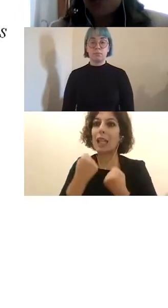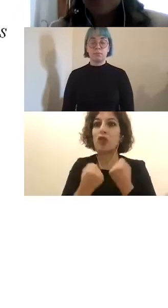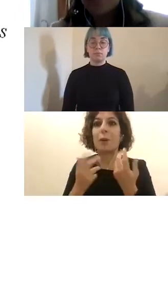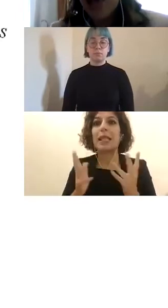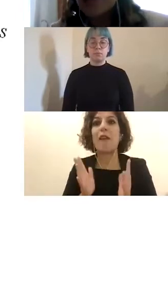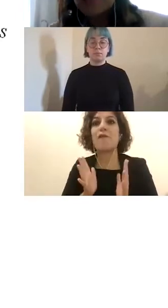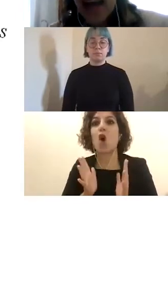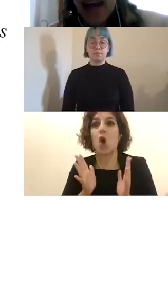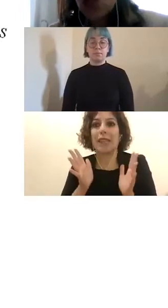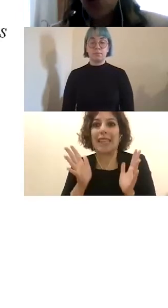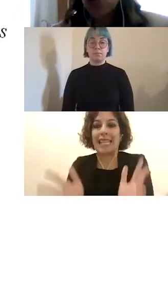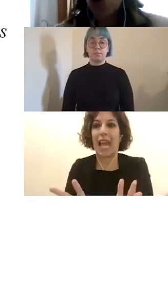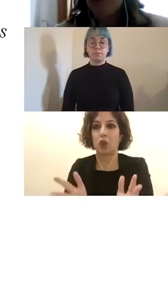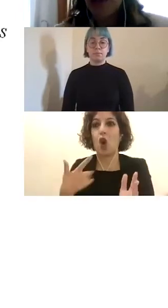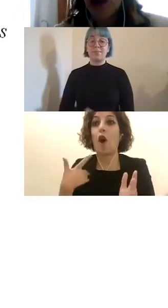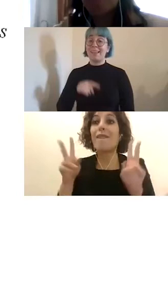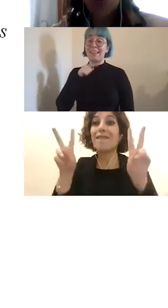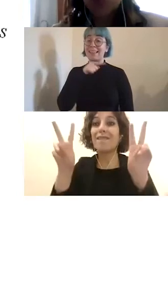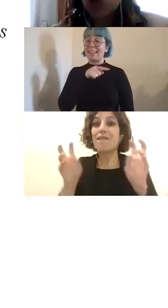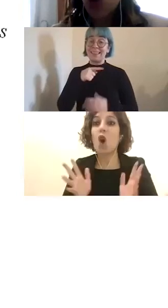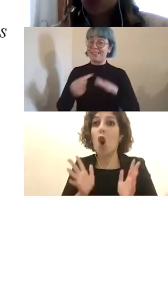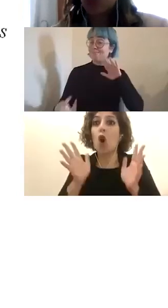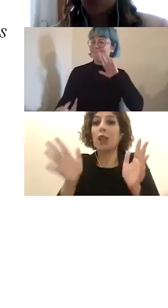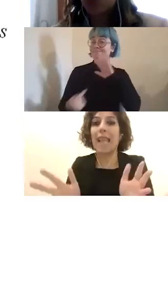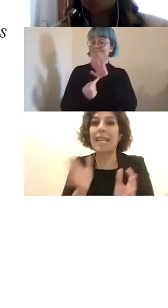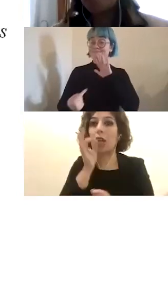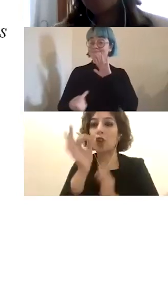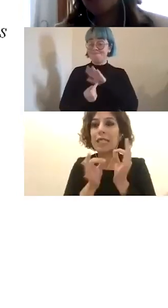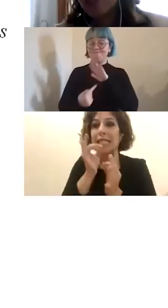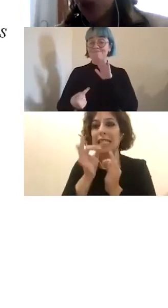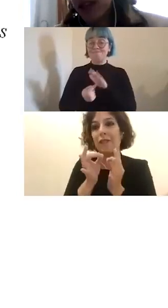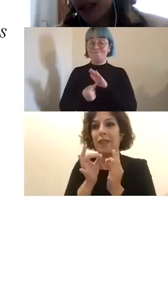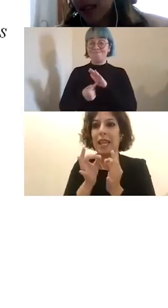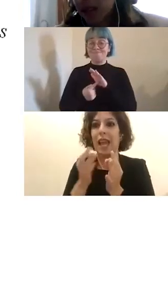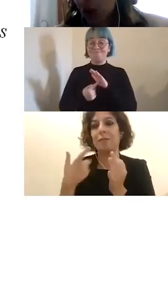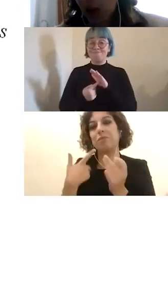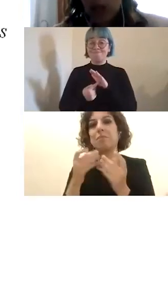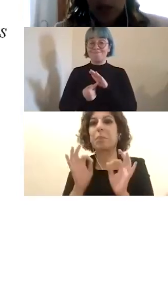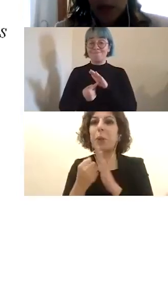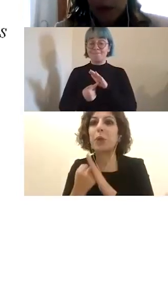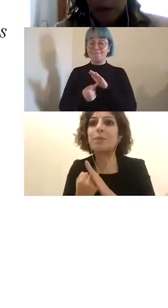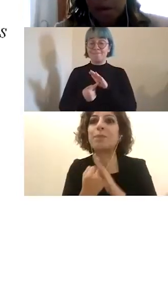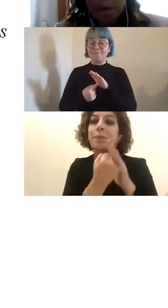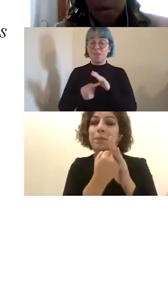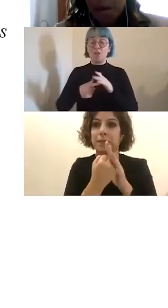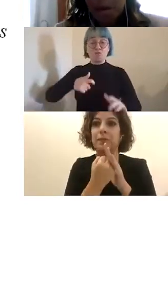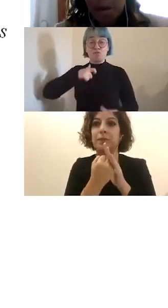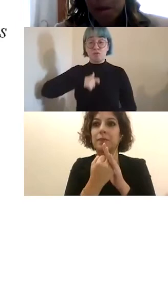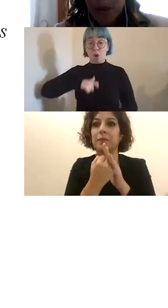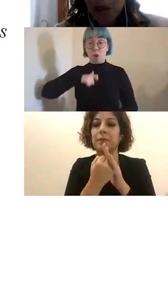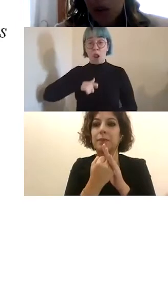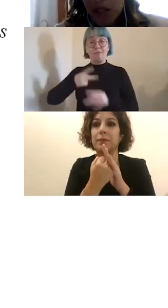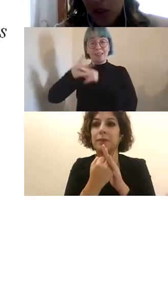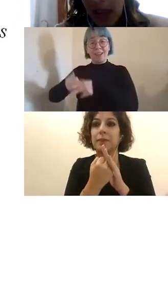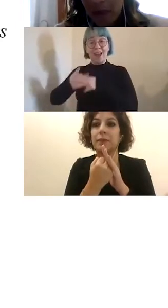and so this is so important that cannot be. I mean, the role of a guardian